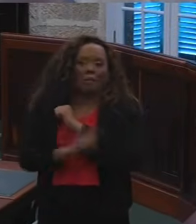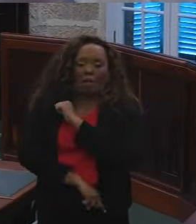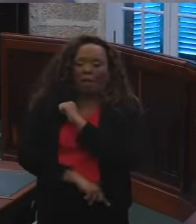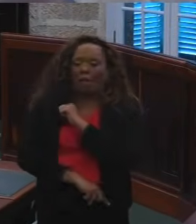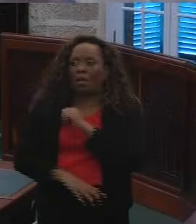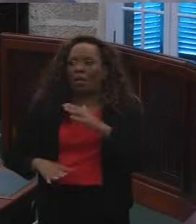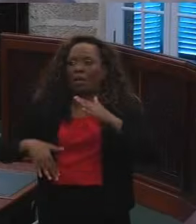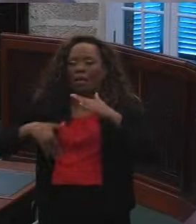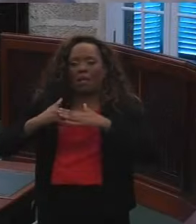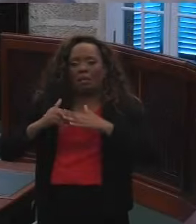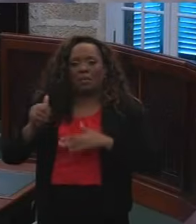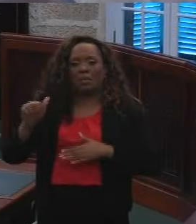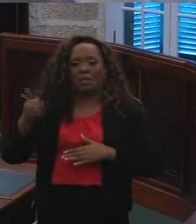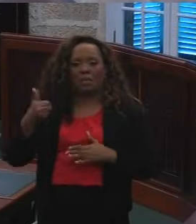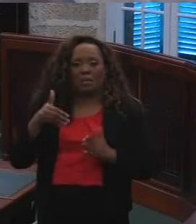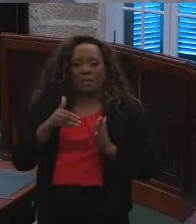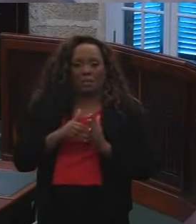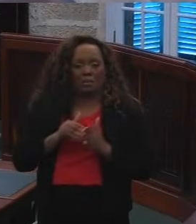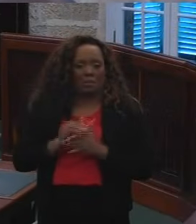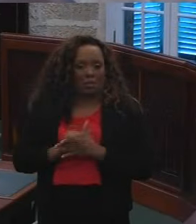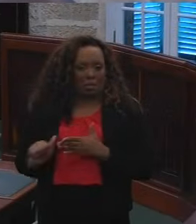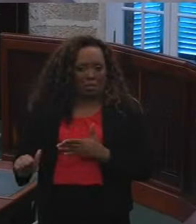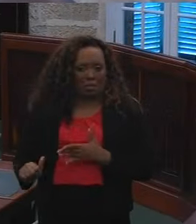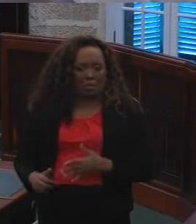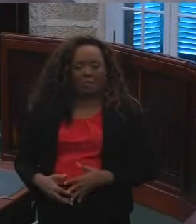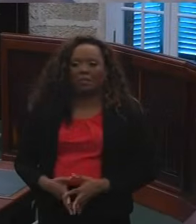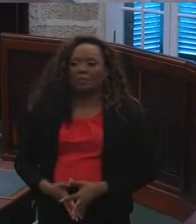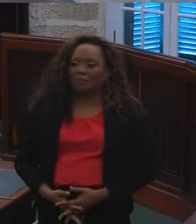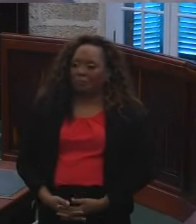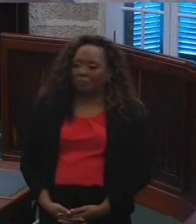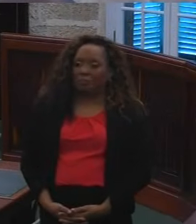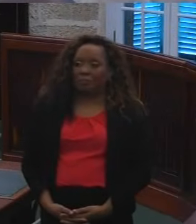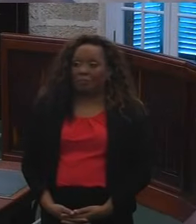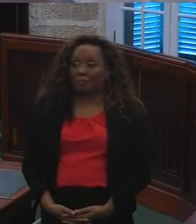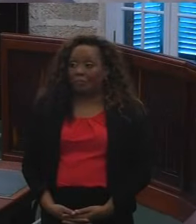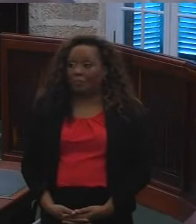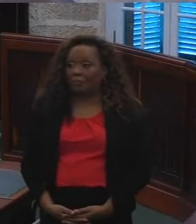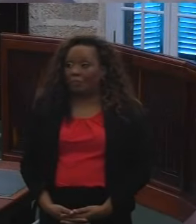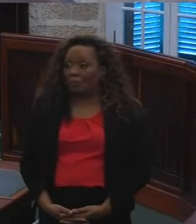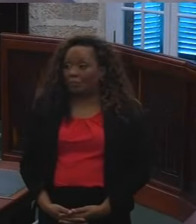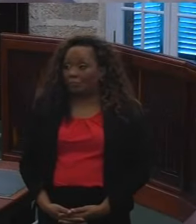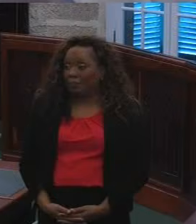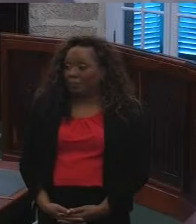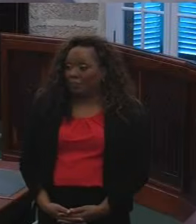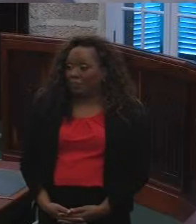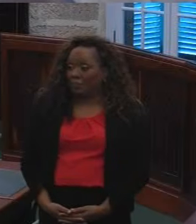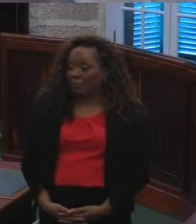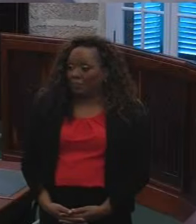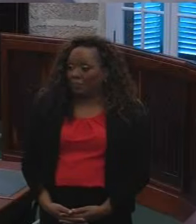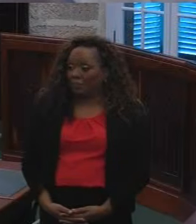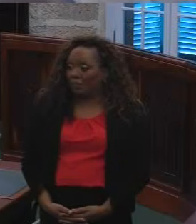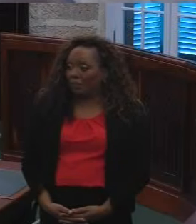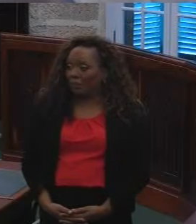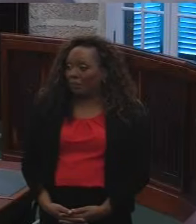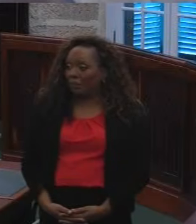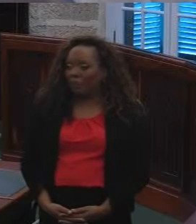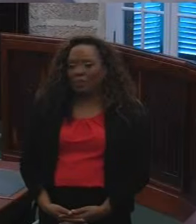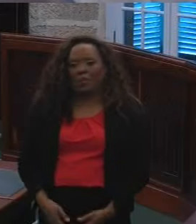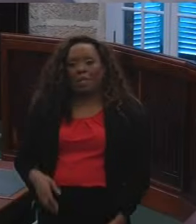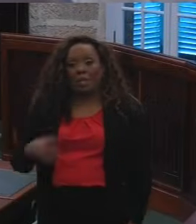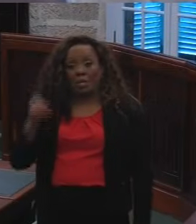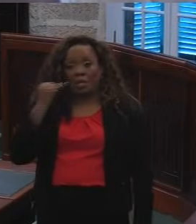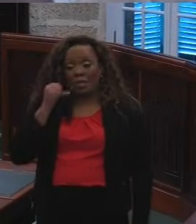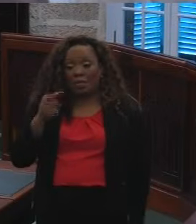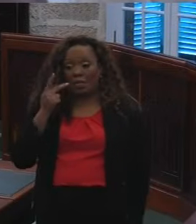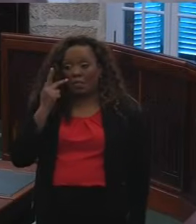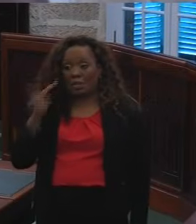to $10,000. So if you have information you saw in the register, persons